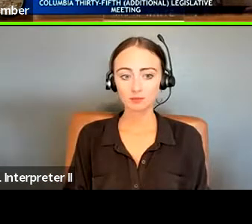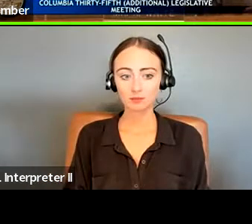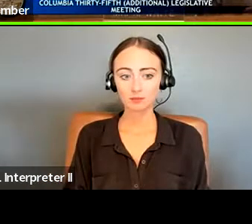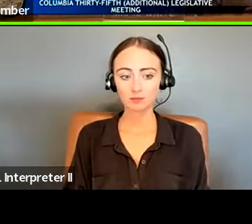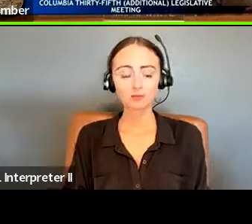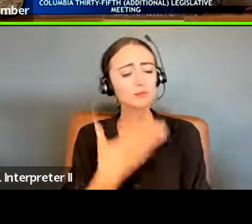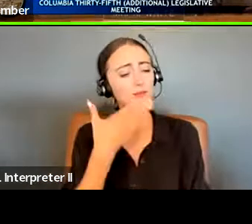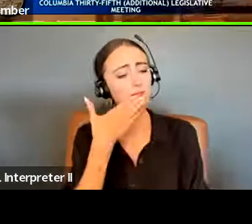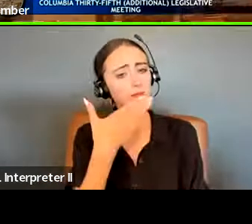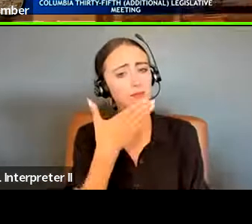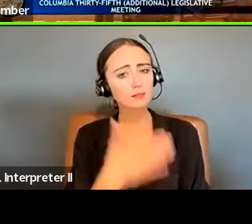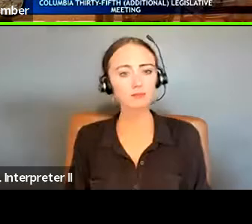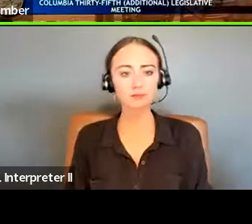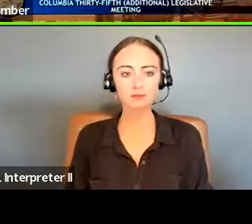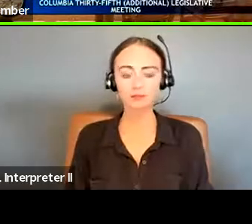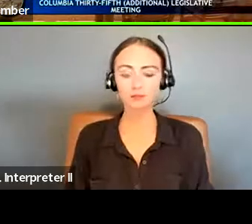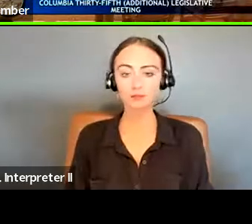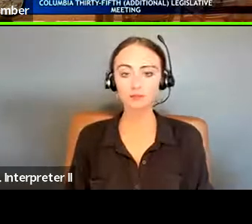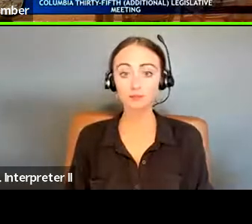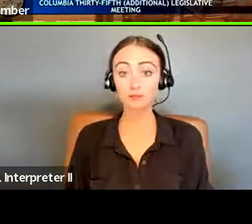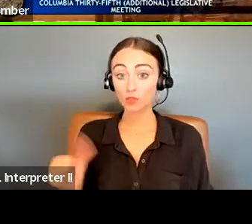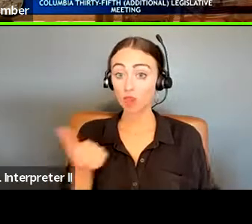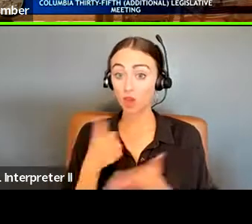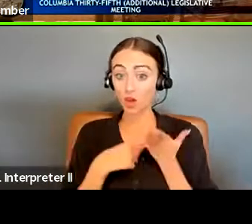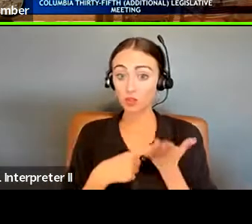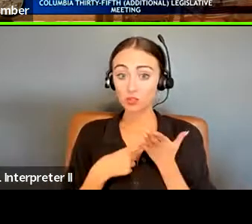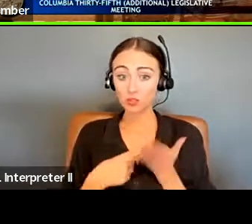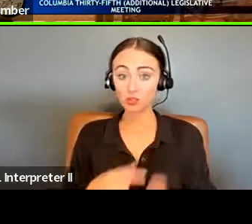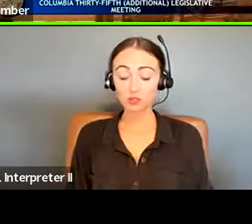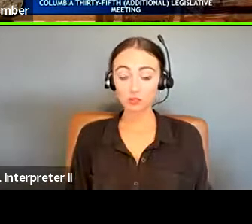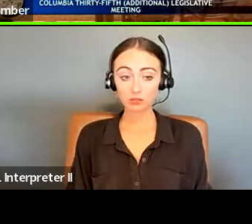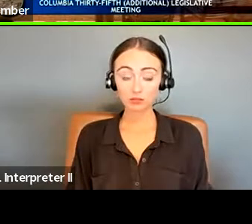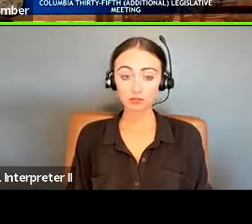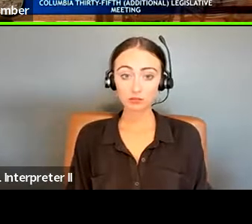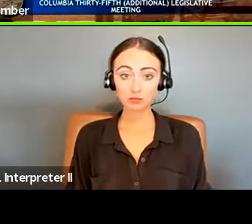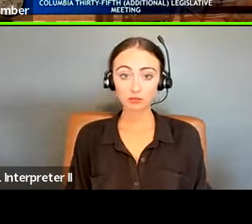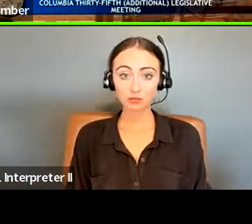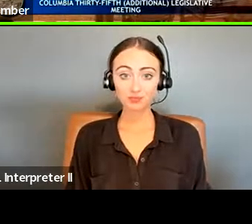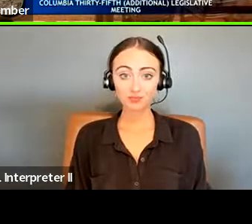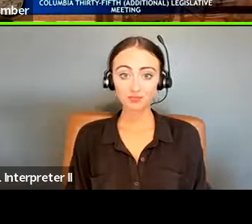Thank you, Councilmember. Further discussion?